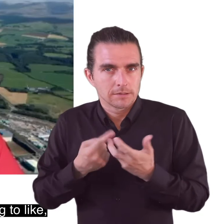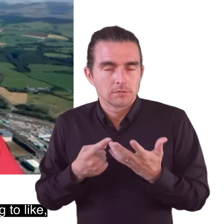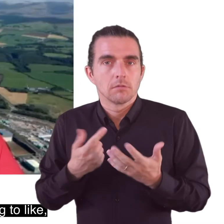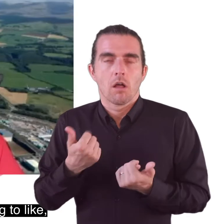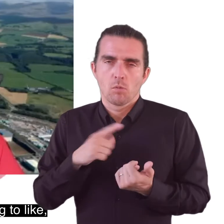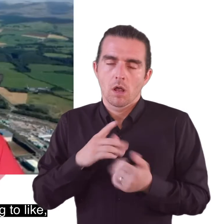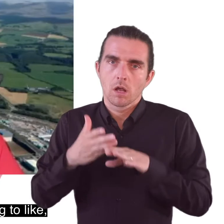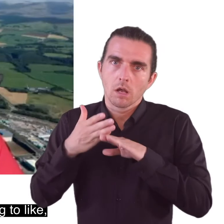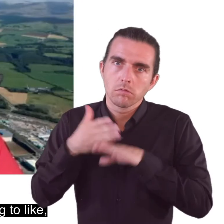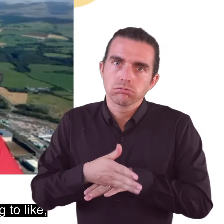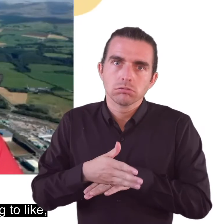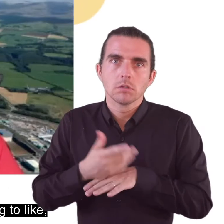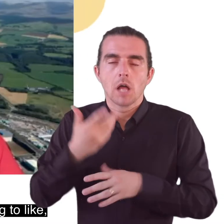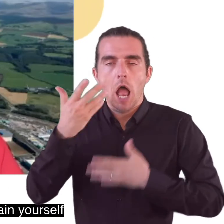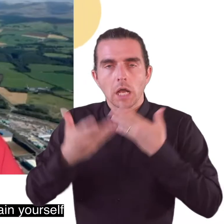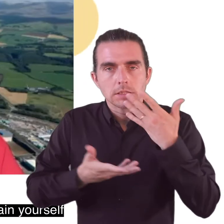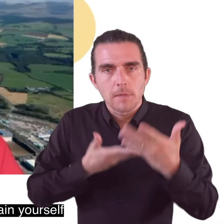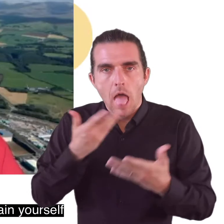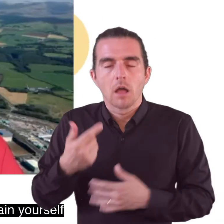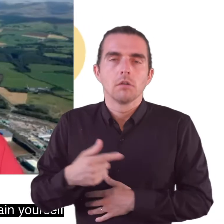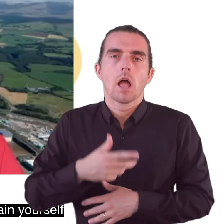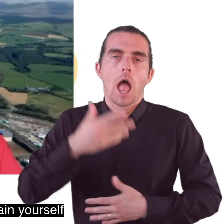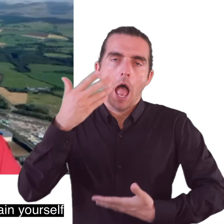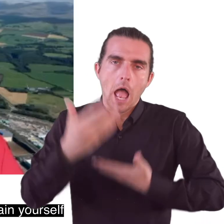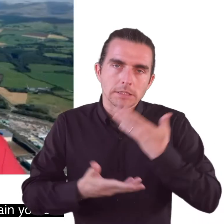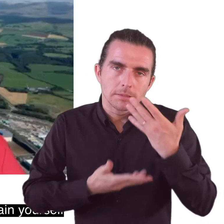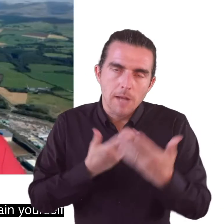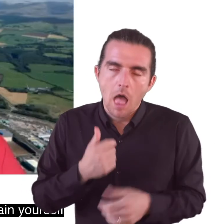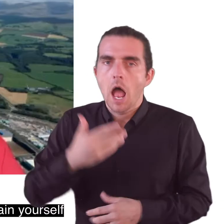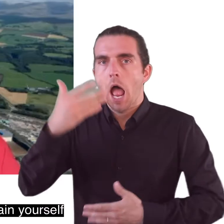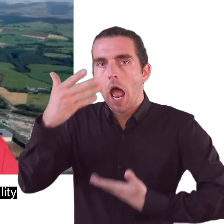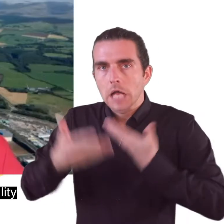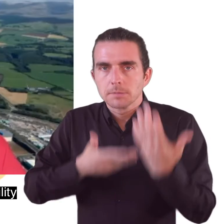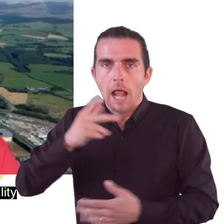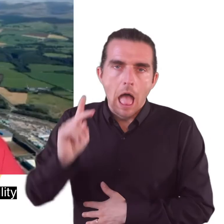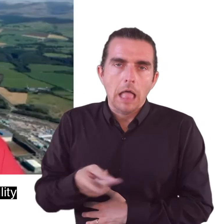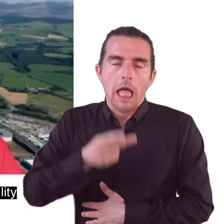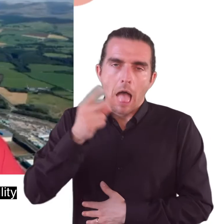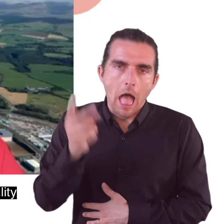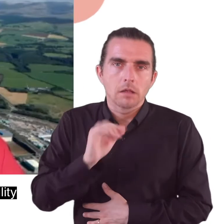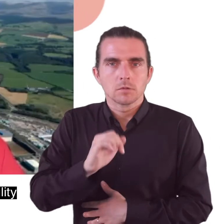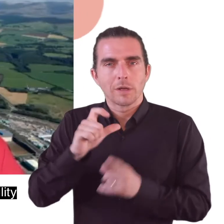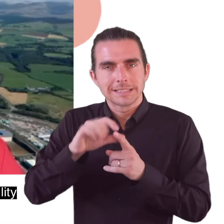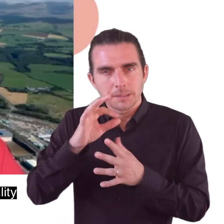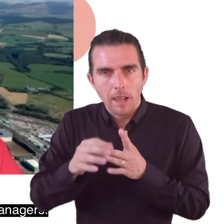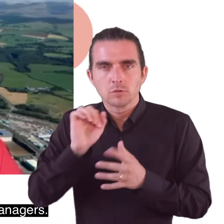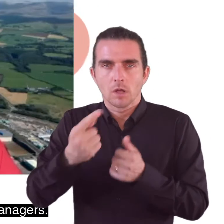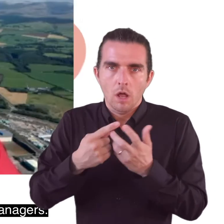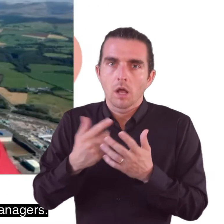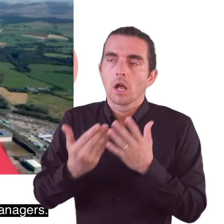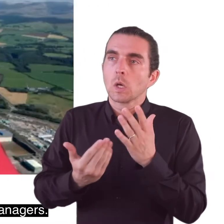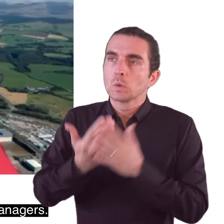there, because it is exhausting having to, like, proverbially come out and explain yourself and explain your disability or your condition